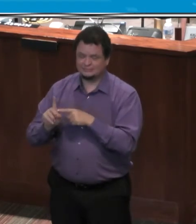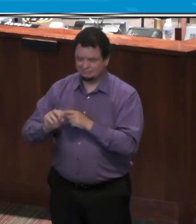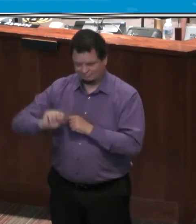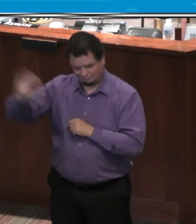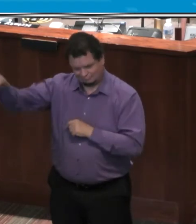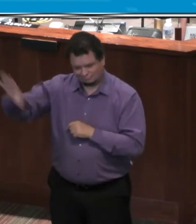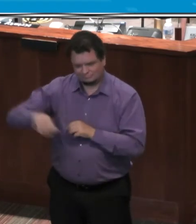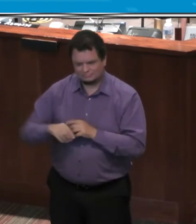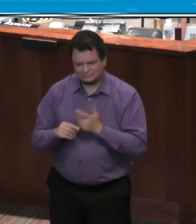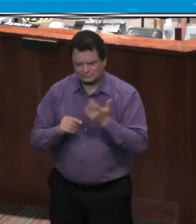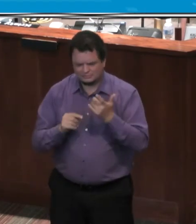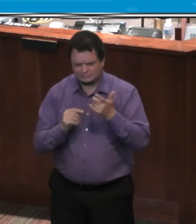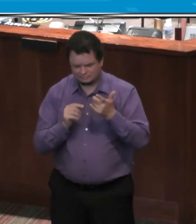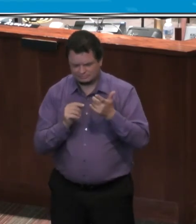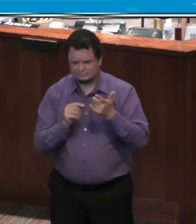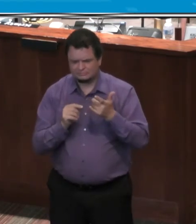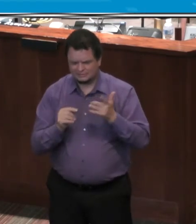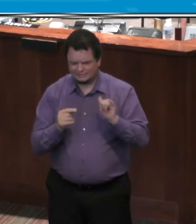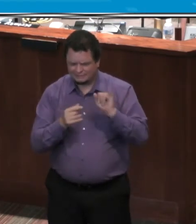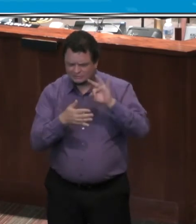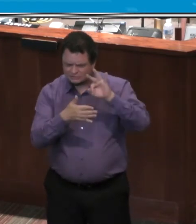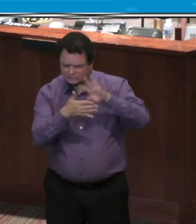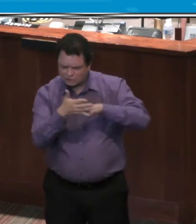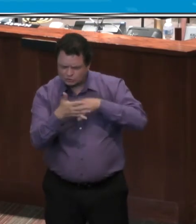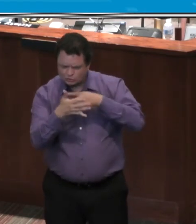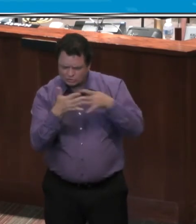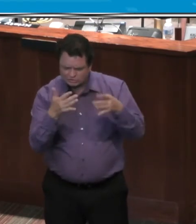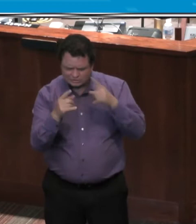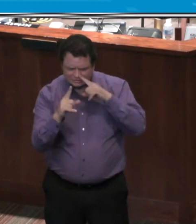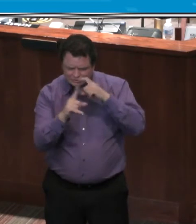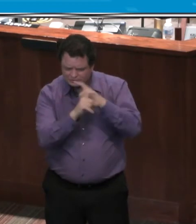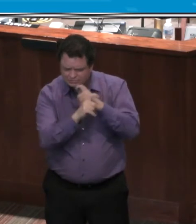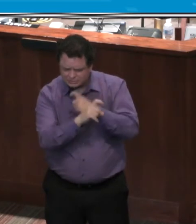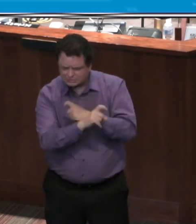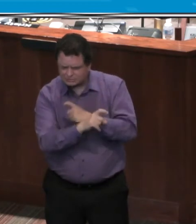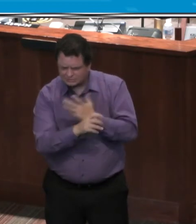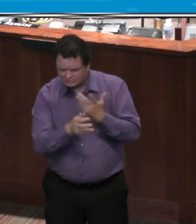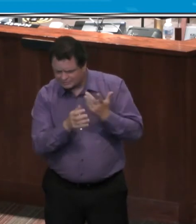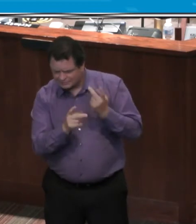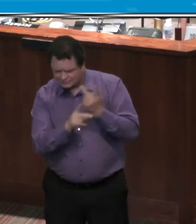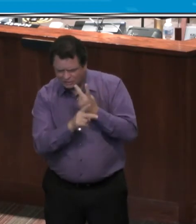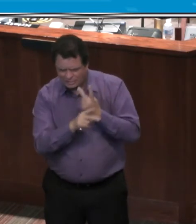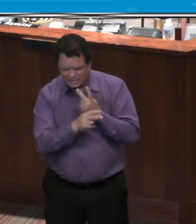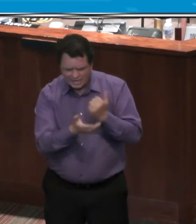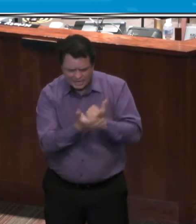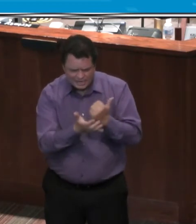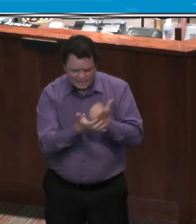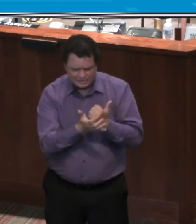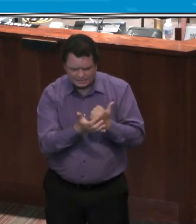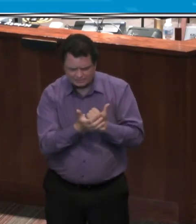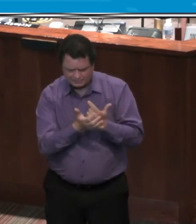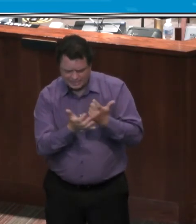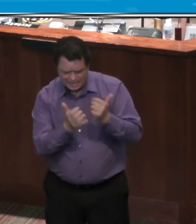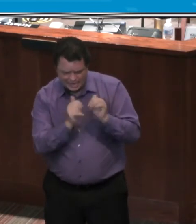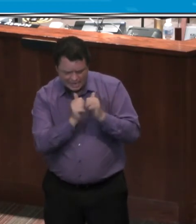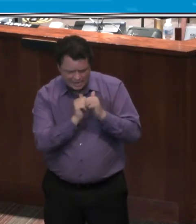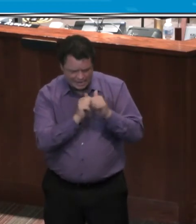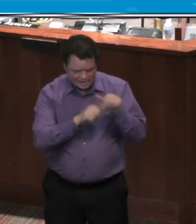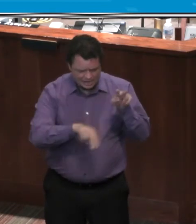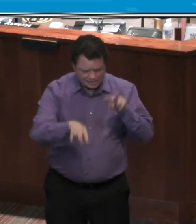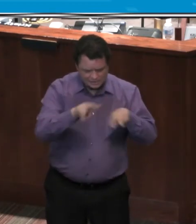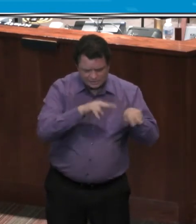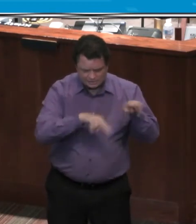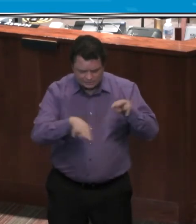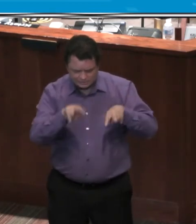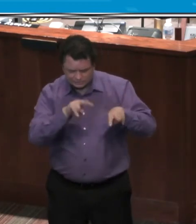nuanced concerns when you've got a kid in front of you who's maybe thrown up a few times at school and has a fever, and how to address not